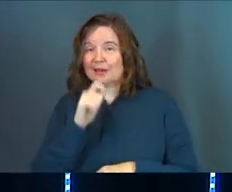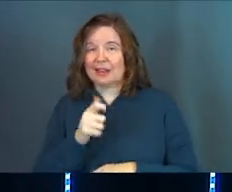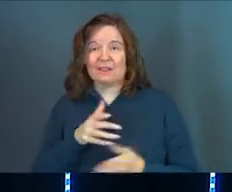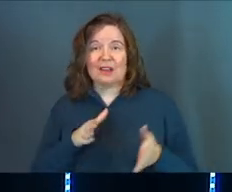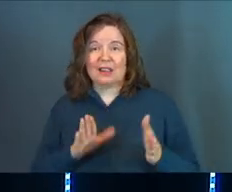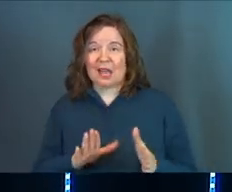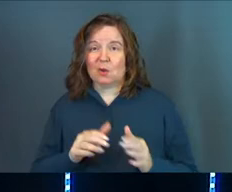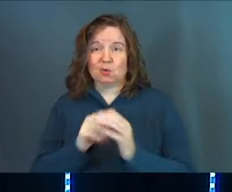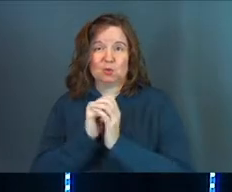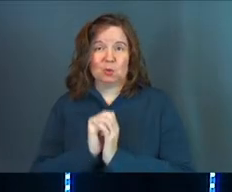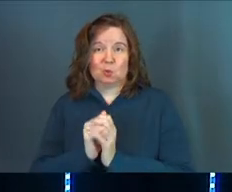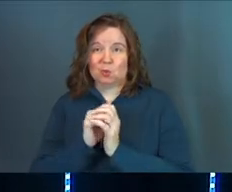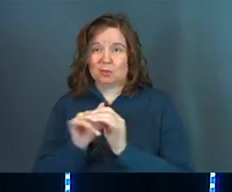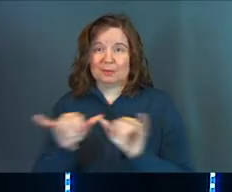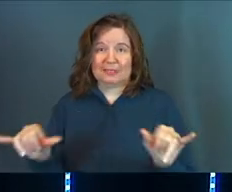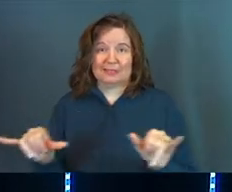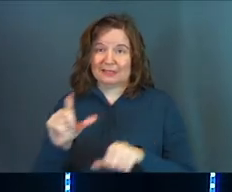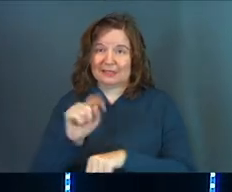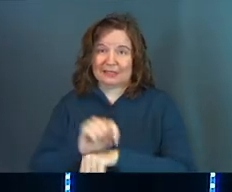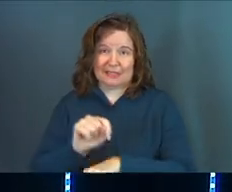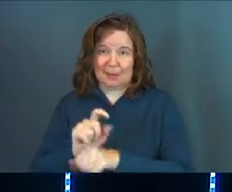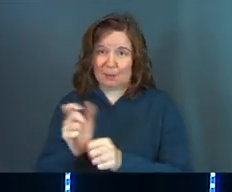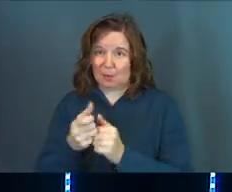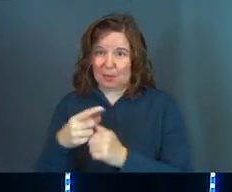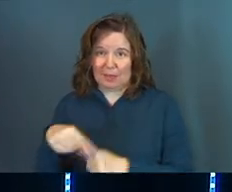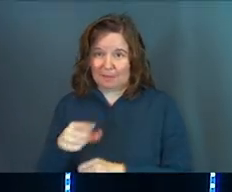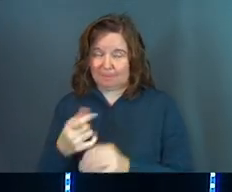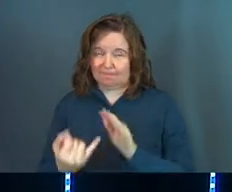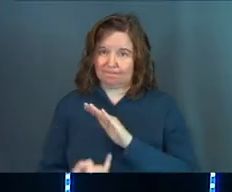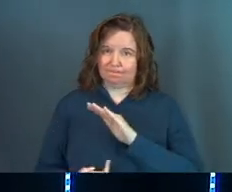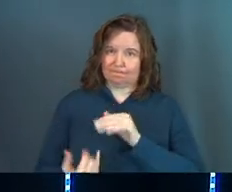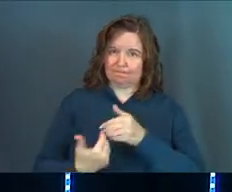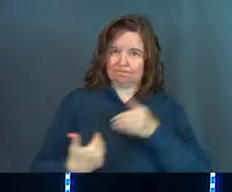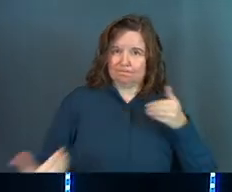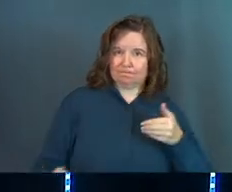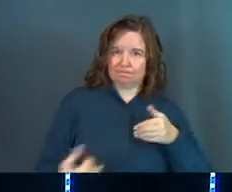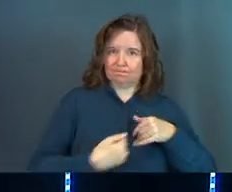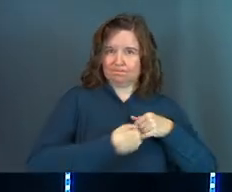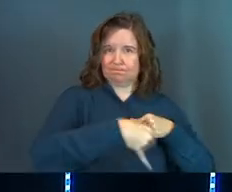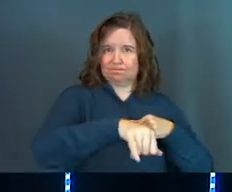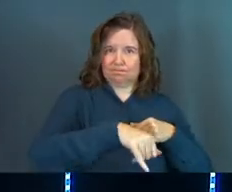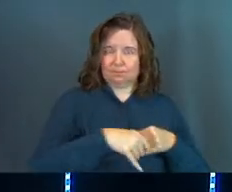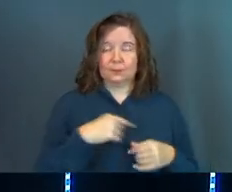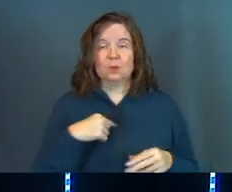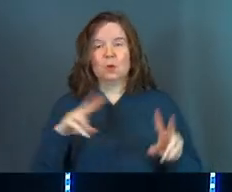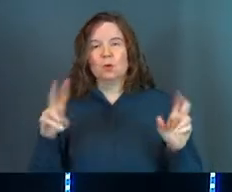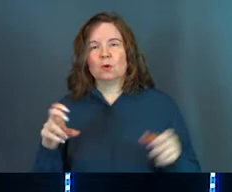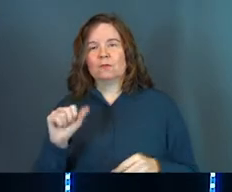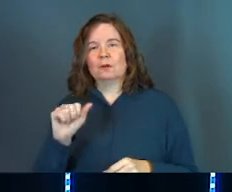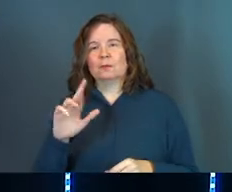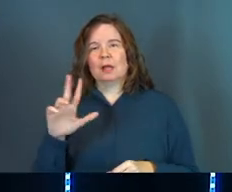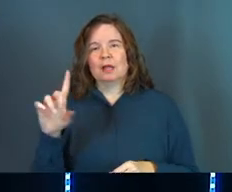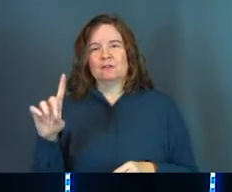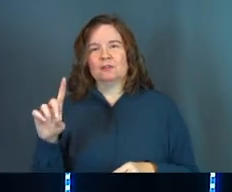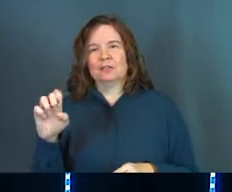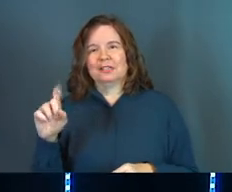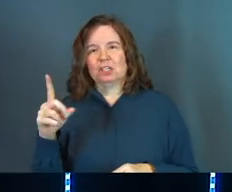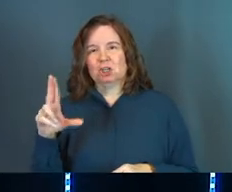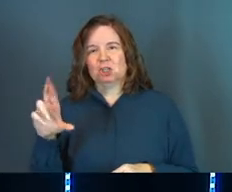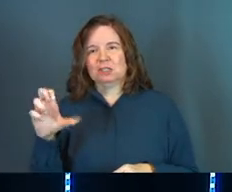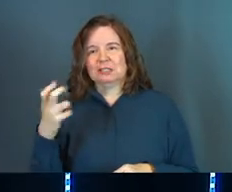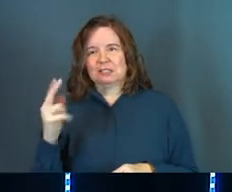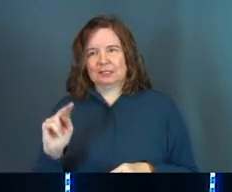even allowed to worship in the synagogue. So this quote comes from Alfred Edersheim. I think I'm pronouncing that right. He was a